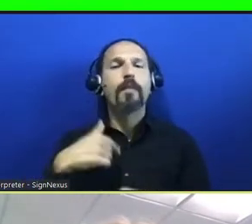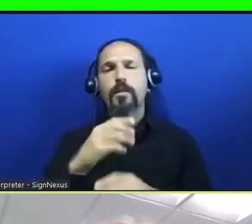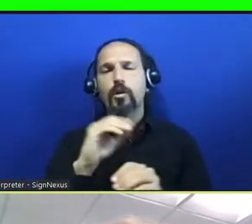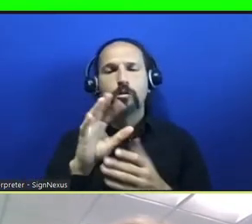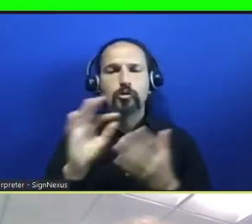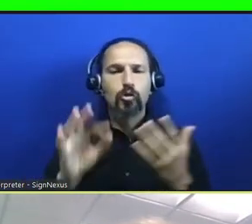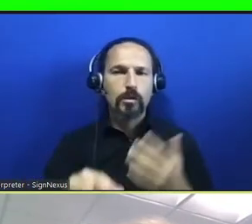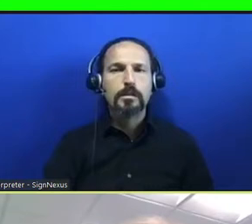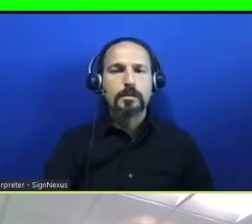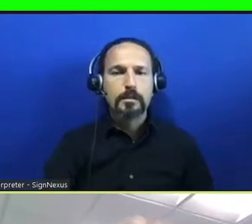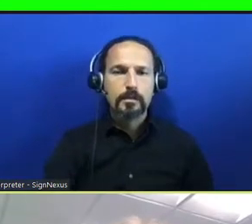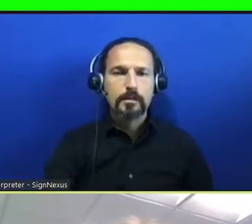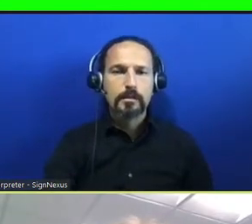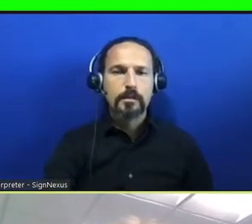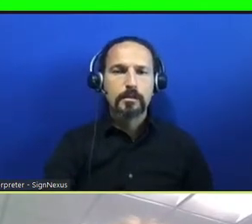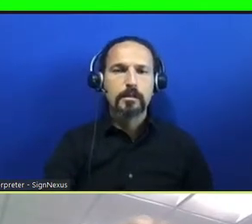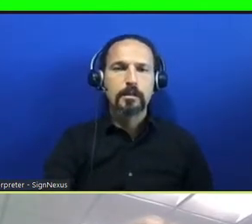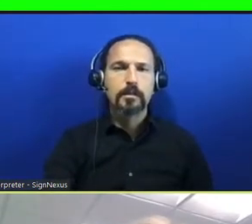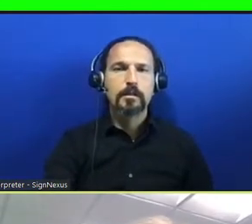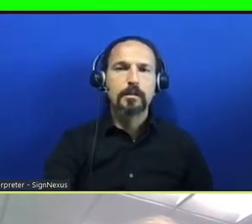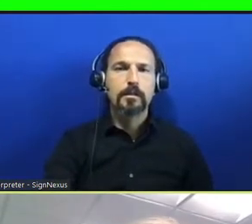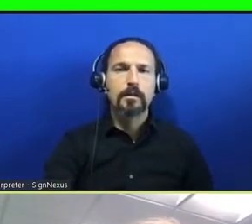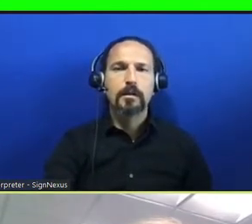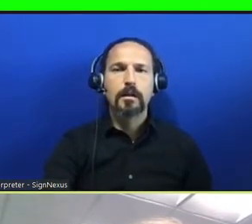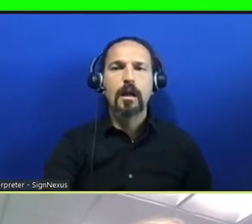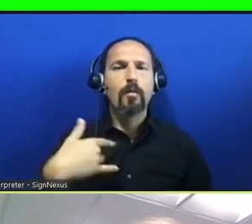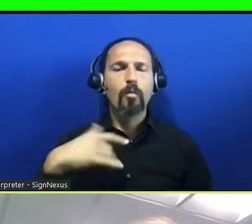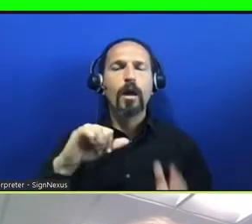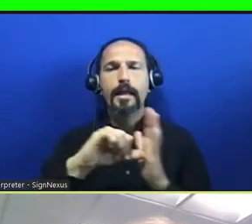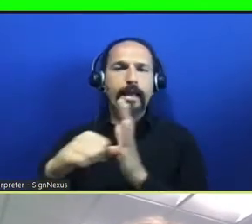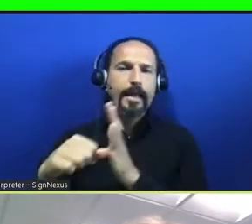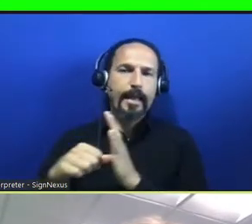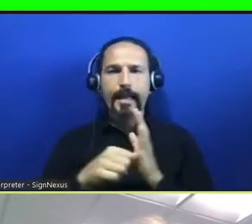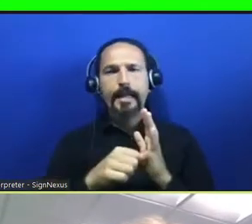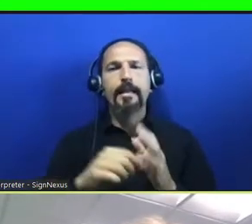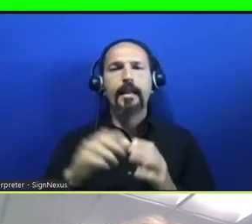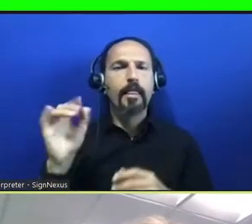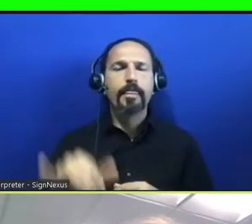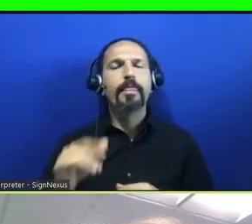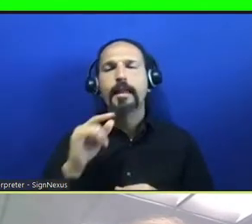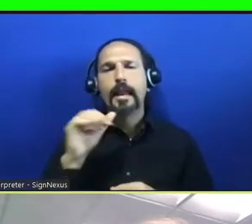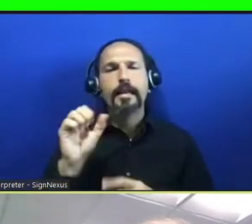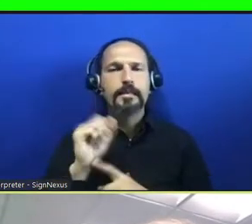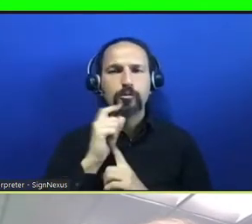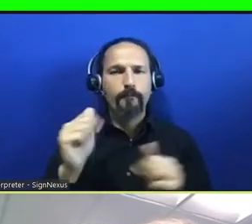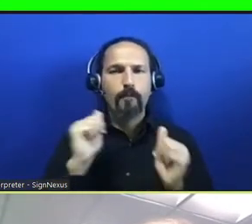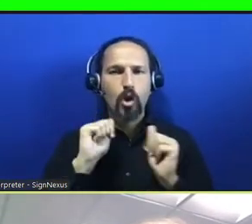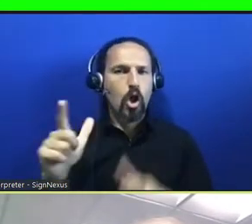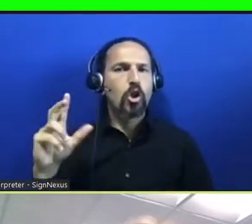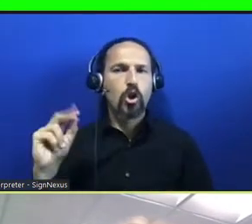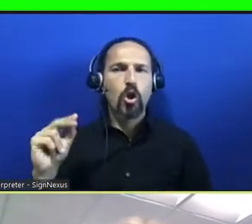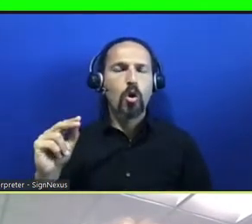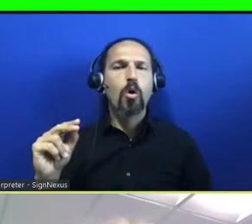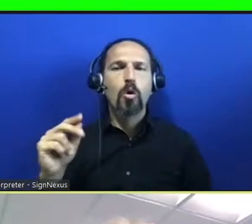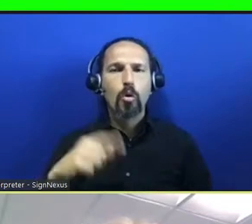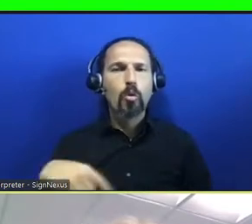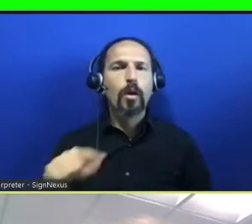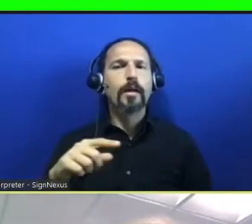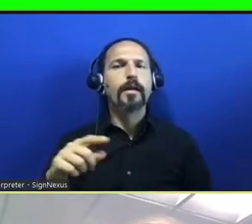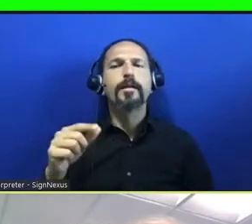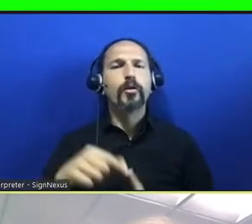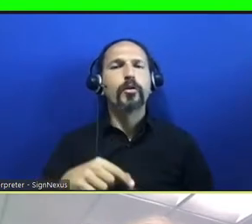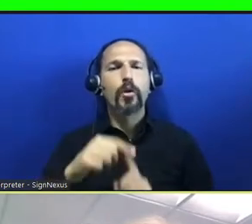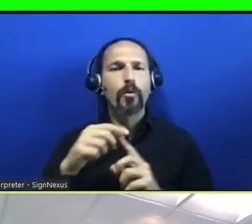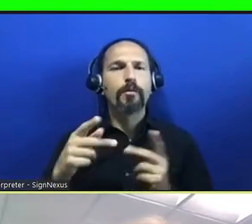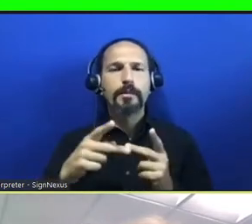choices so I just wanted to kind of just reiterate that because it isn't the case for everyone uh you know we're uniquely